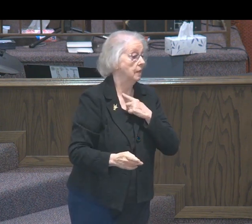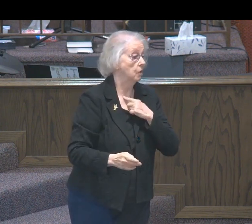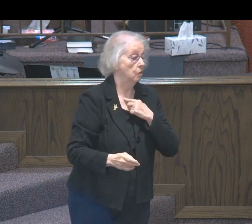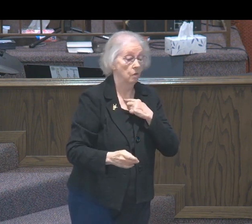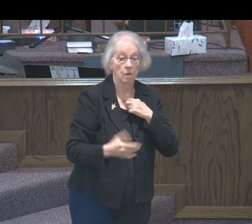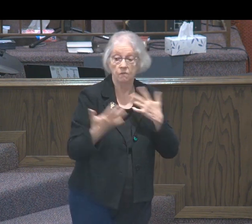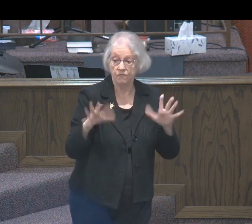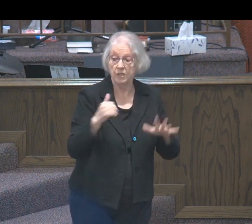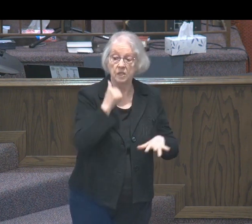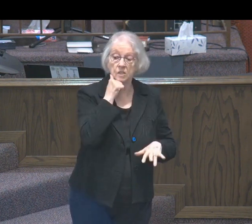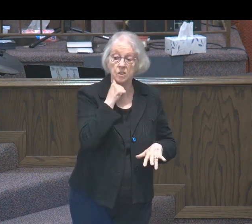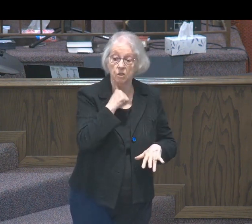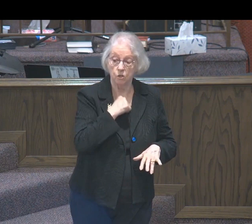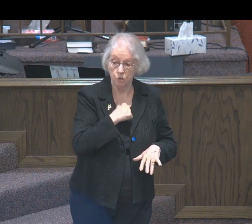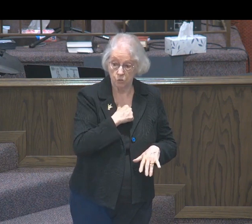Thank you